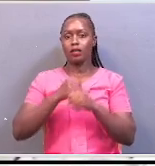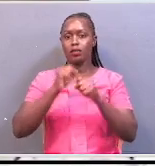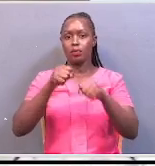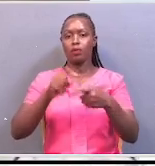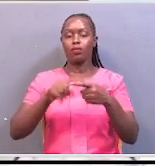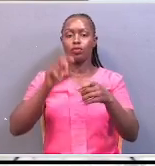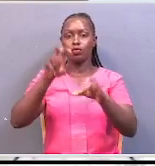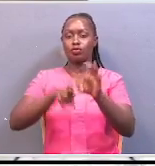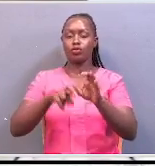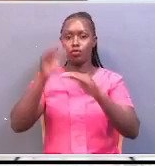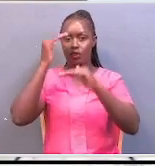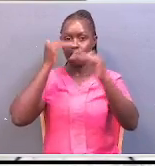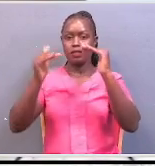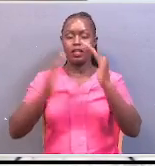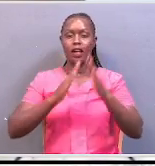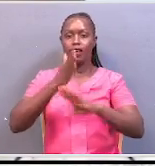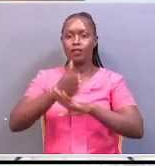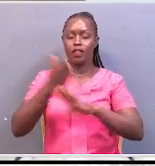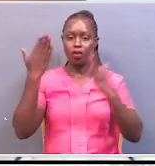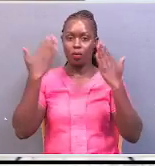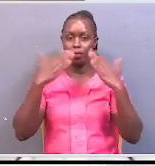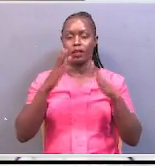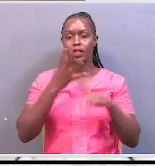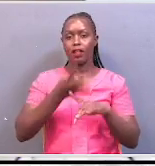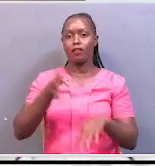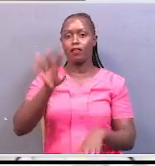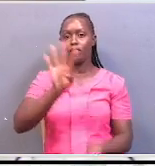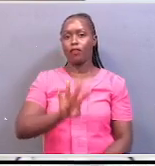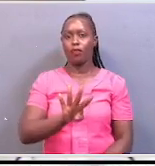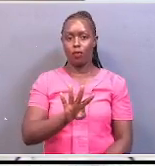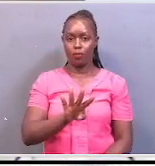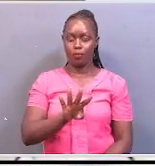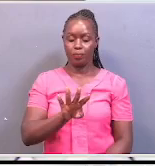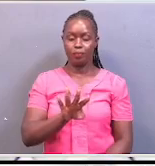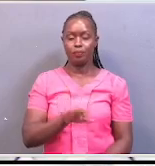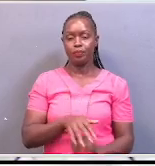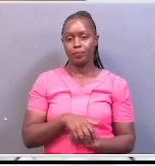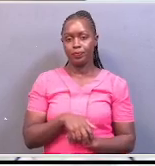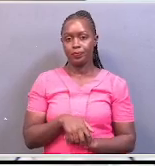to university after they complete their Form 4.